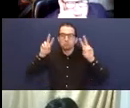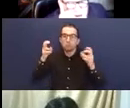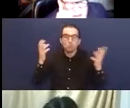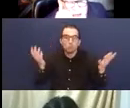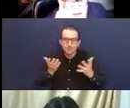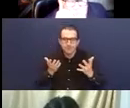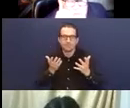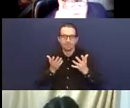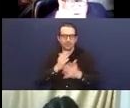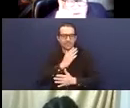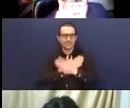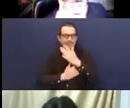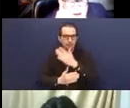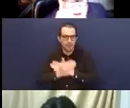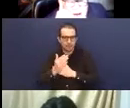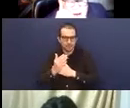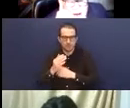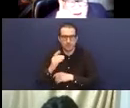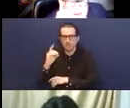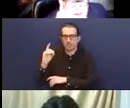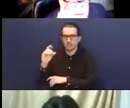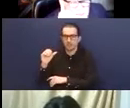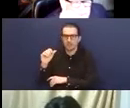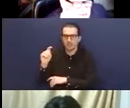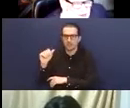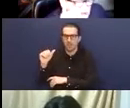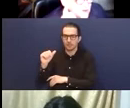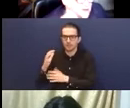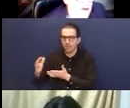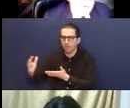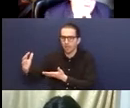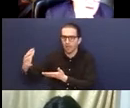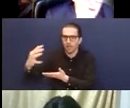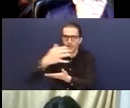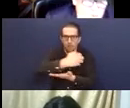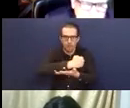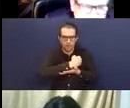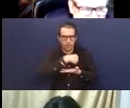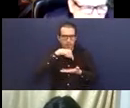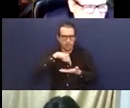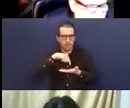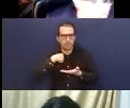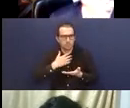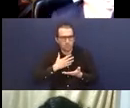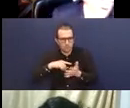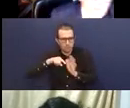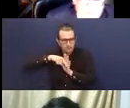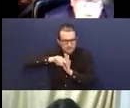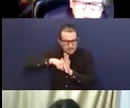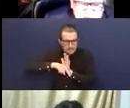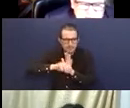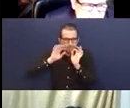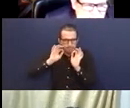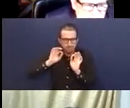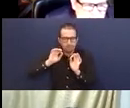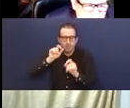information. We've got 3 interactive sessions and 3 or possibly 4 films, depending how much we use